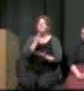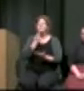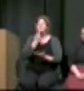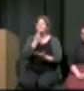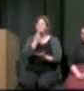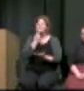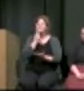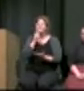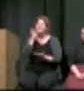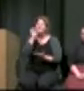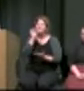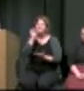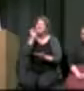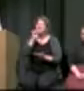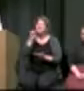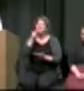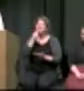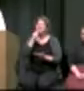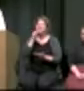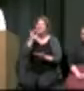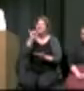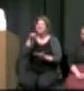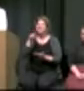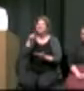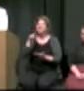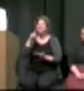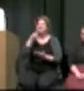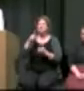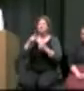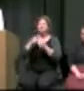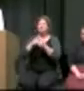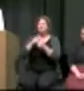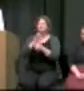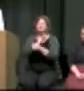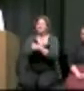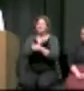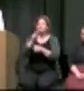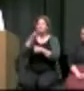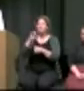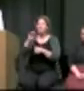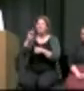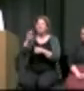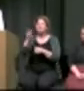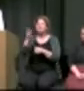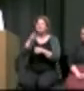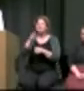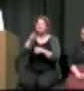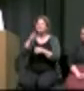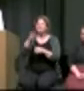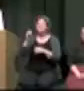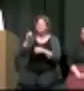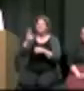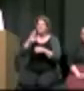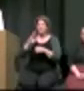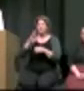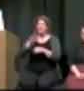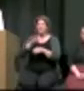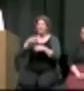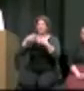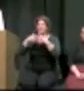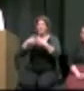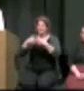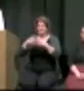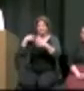red area. That is where the First Energy, Ohio Edison, the previous power plant areas, and that's where